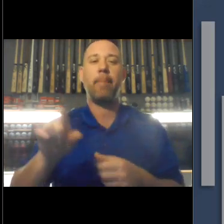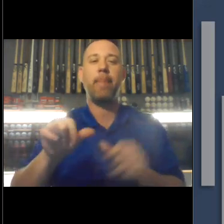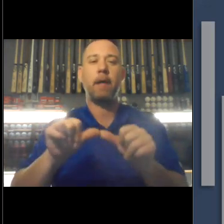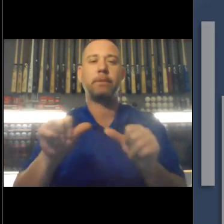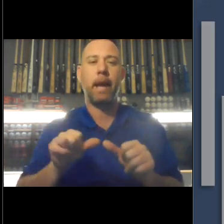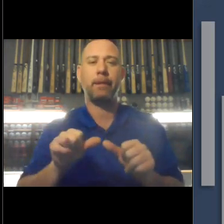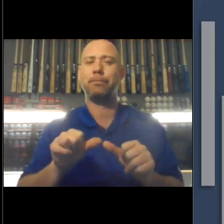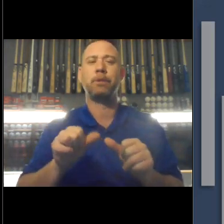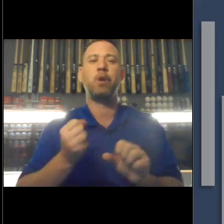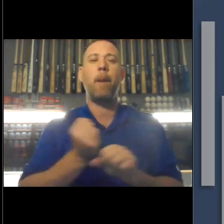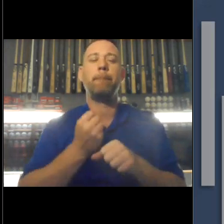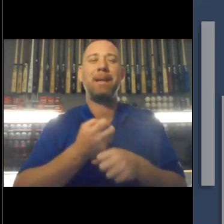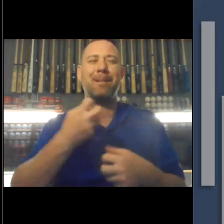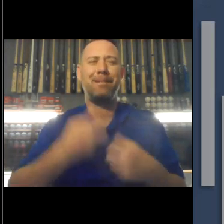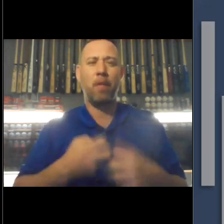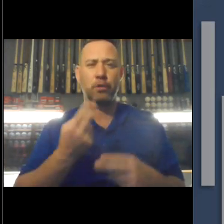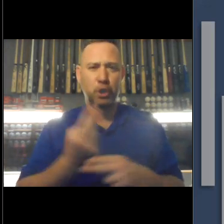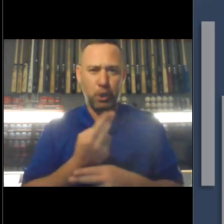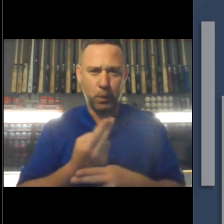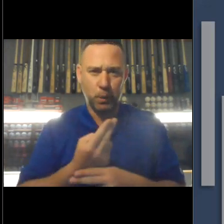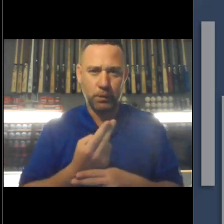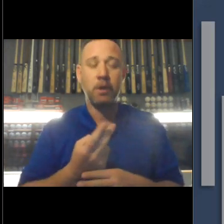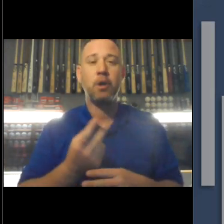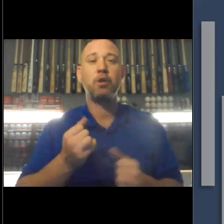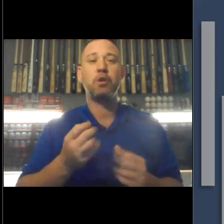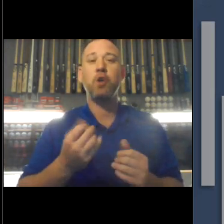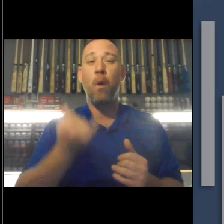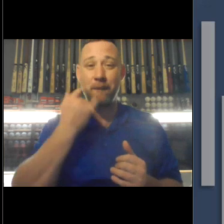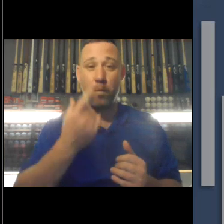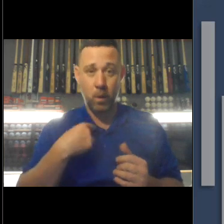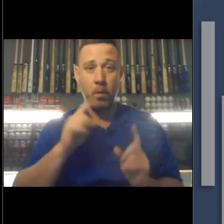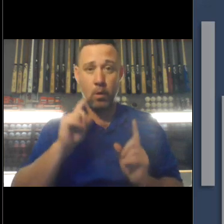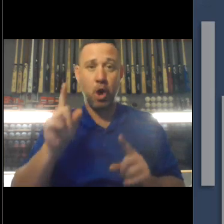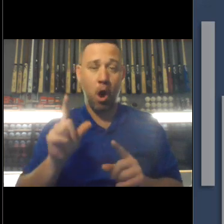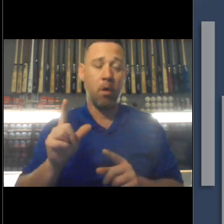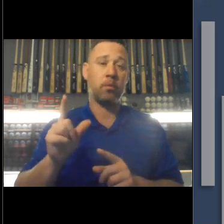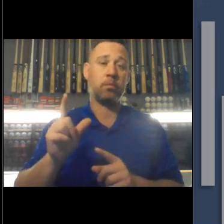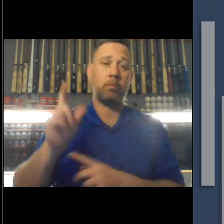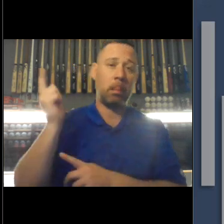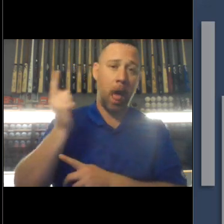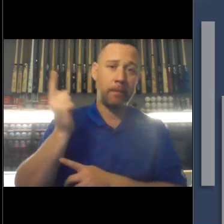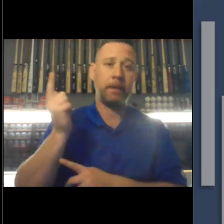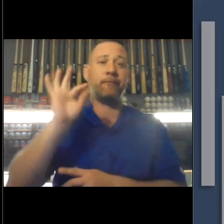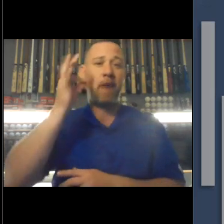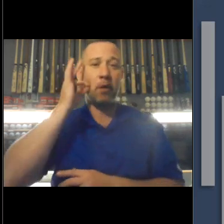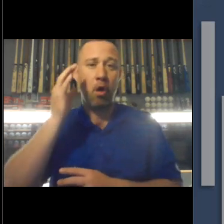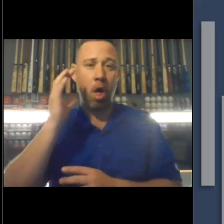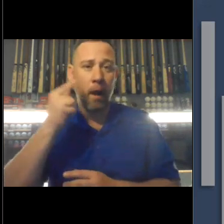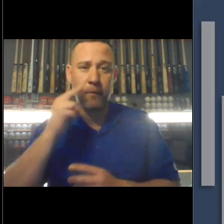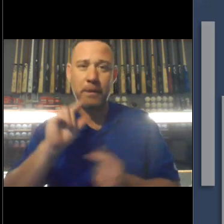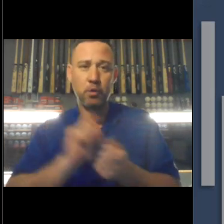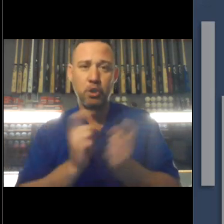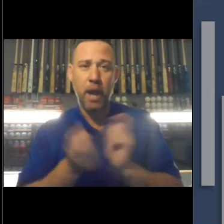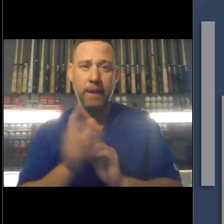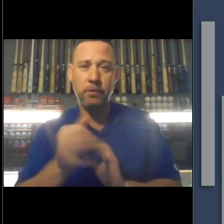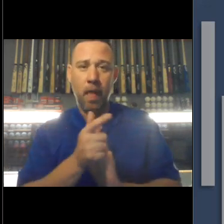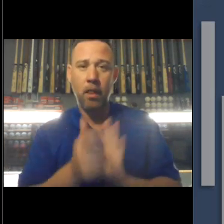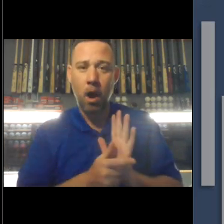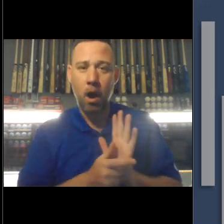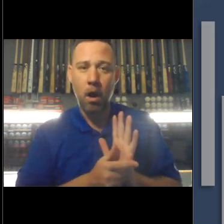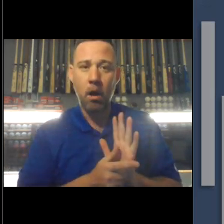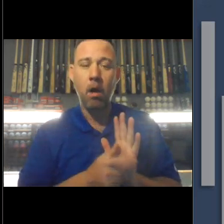it difficult to use it. And if we were going to go lobby, the federal government to try to change those laws, then